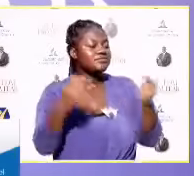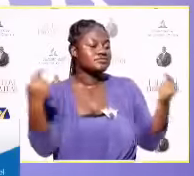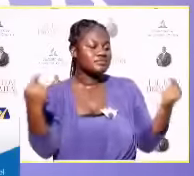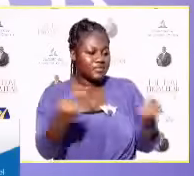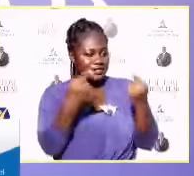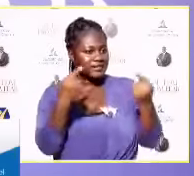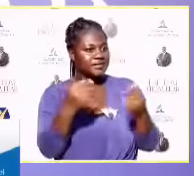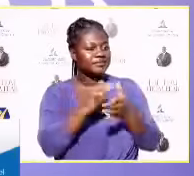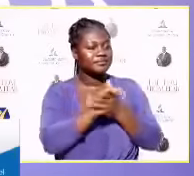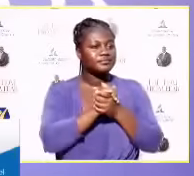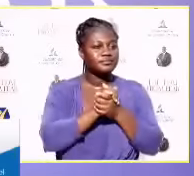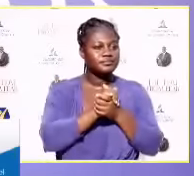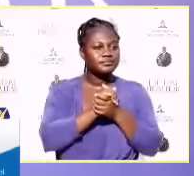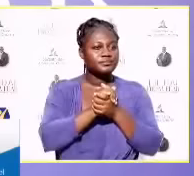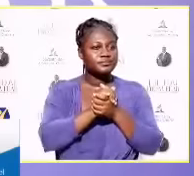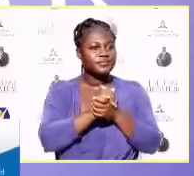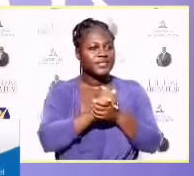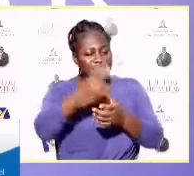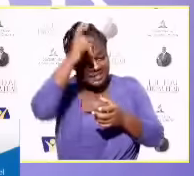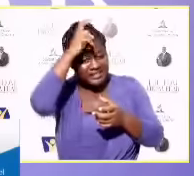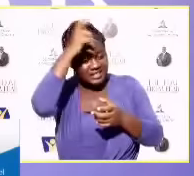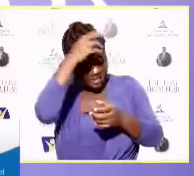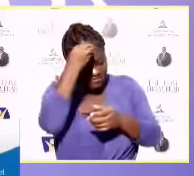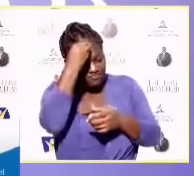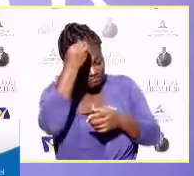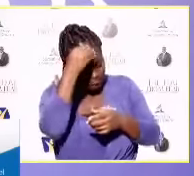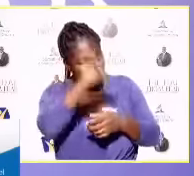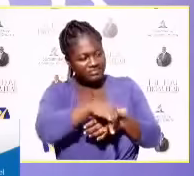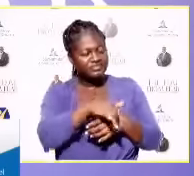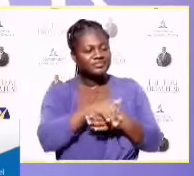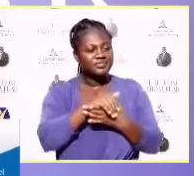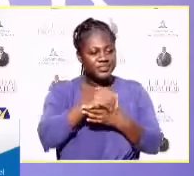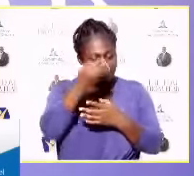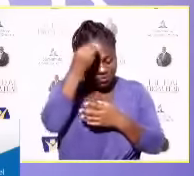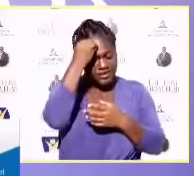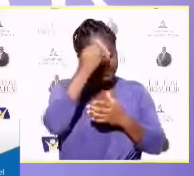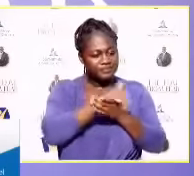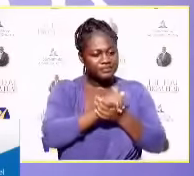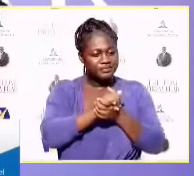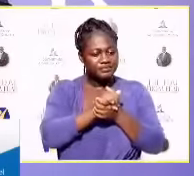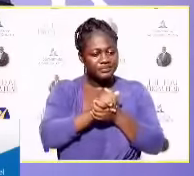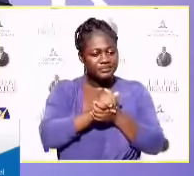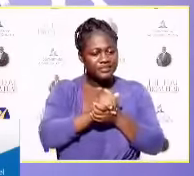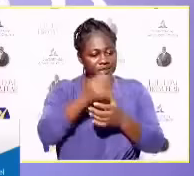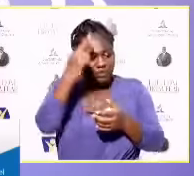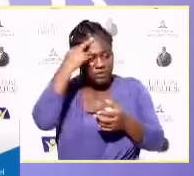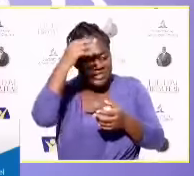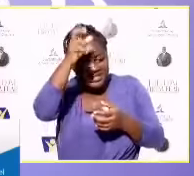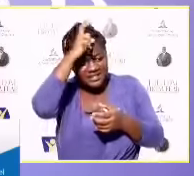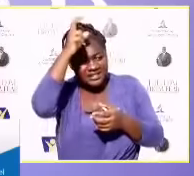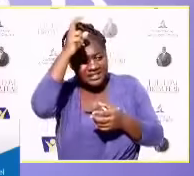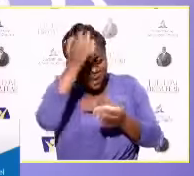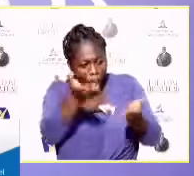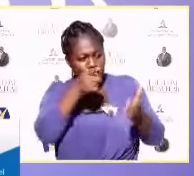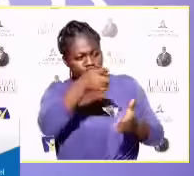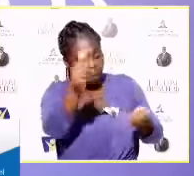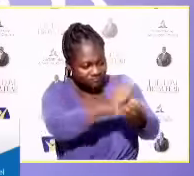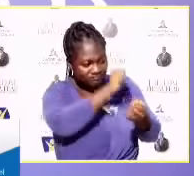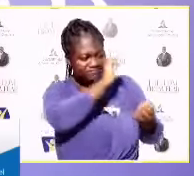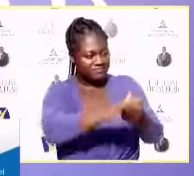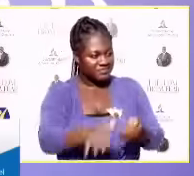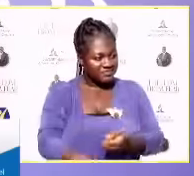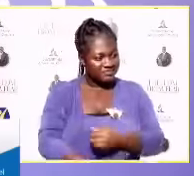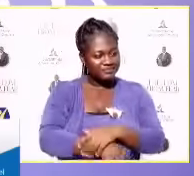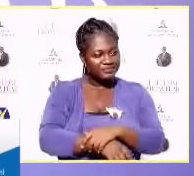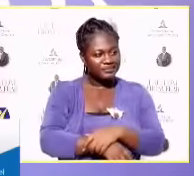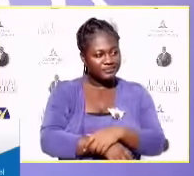Sin. Satan knows that. But someone knew. So Satan wants you destroyed.